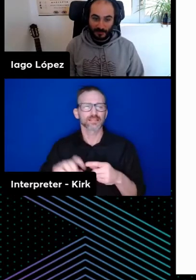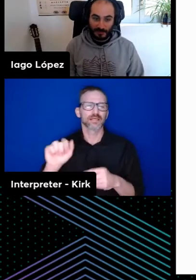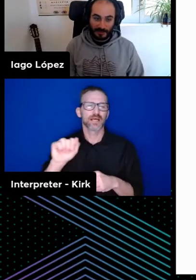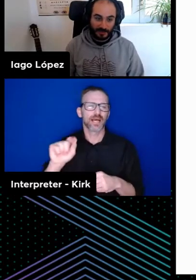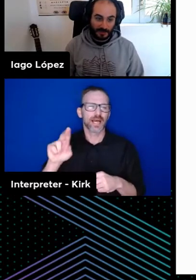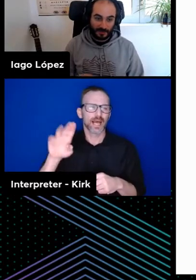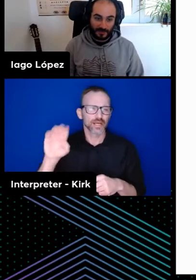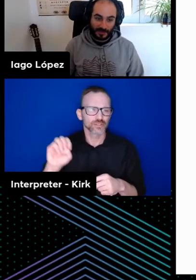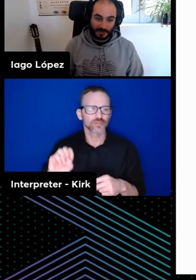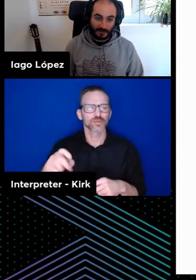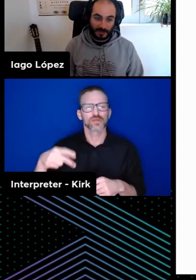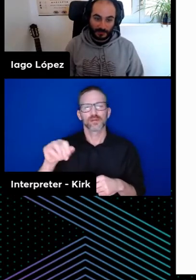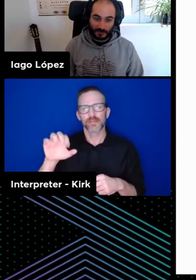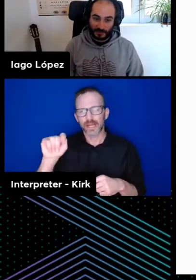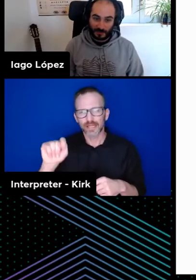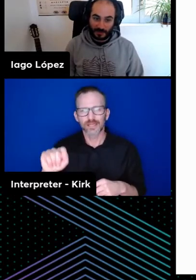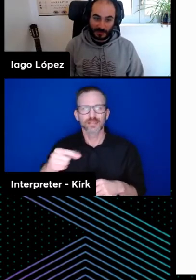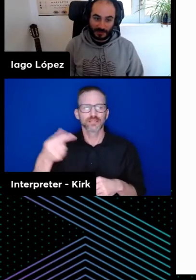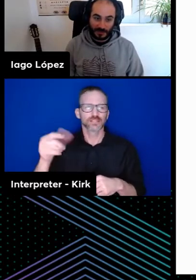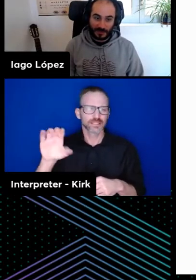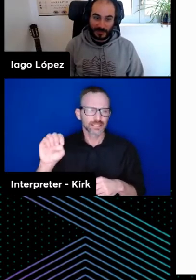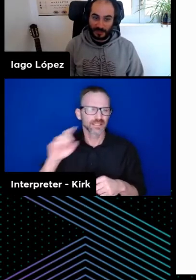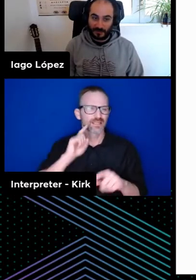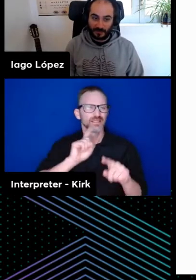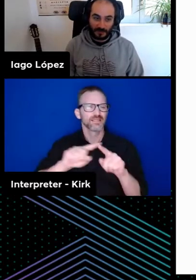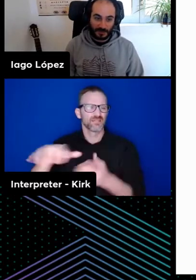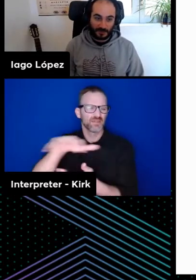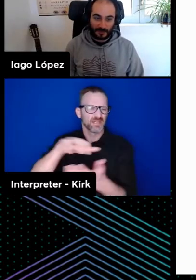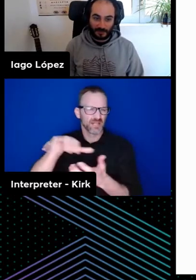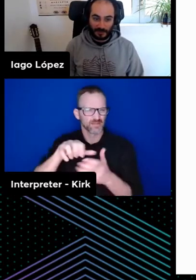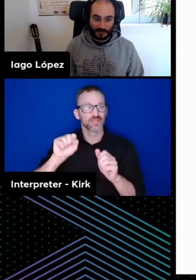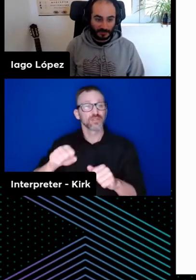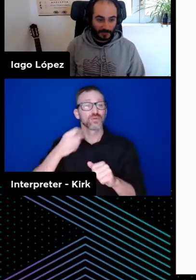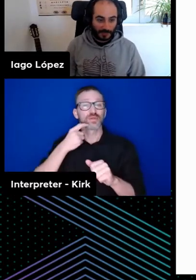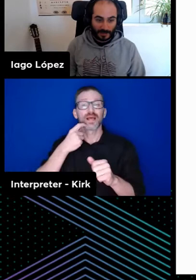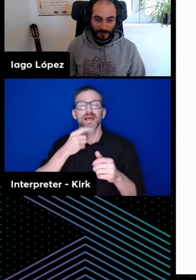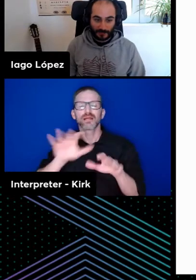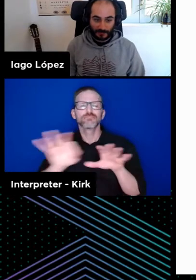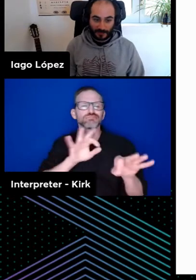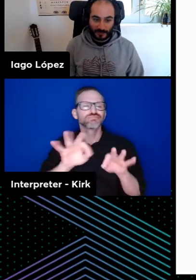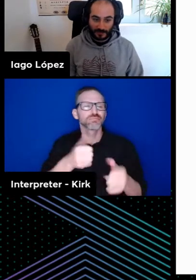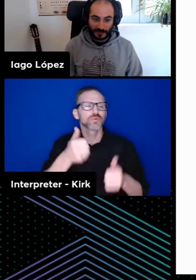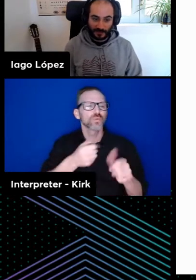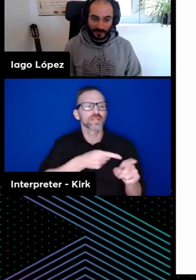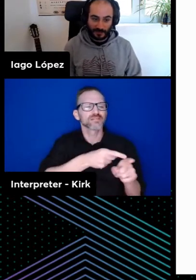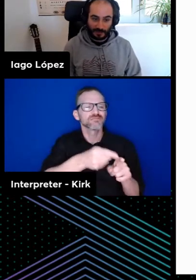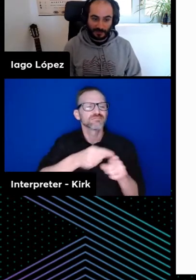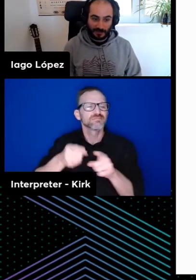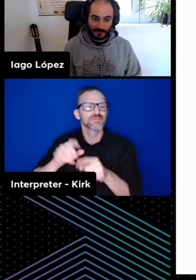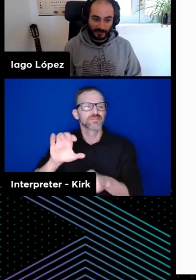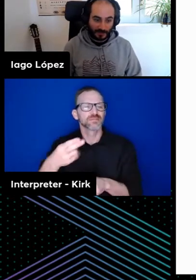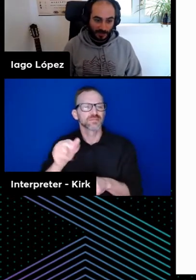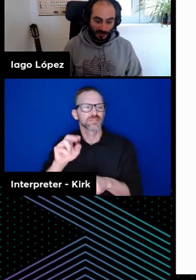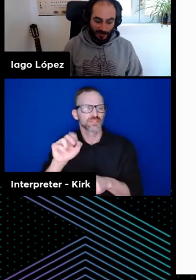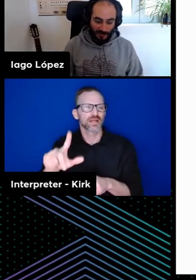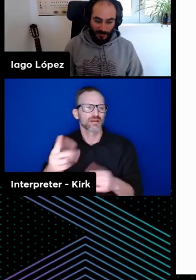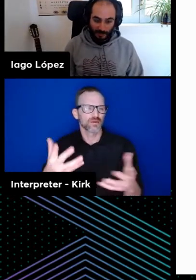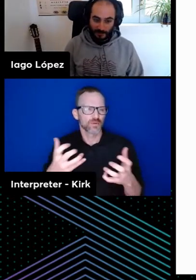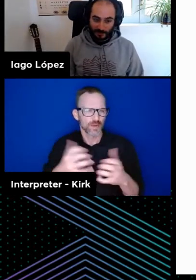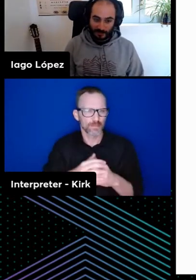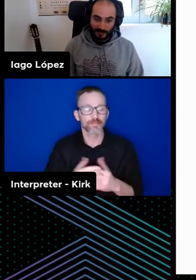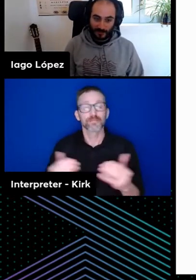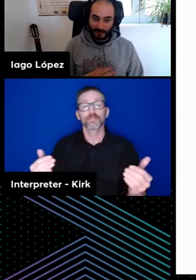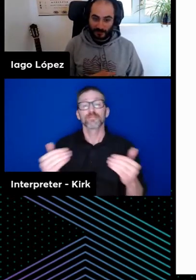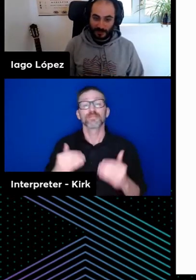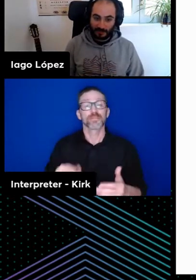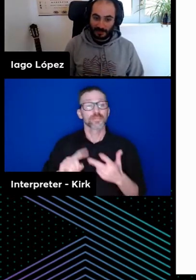can download the images on that URL, substituting the channel to the channel you want. And yeah, there's an update server.